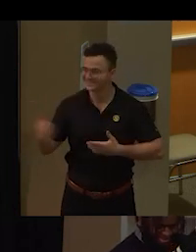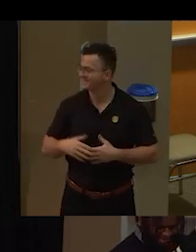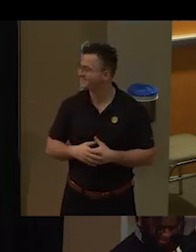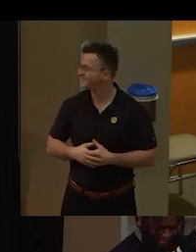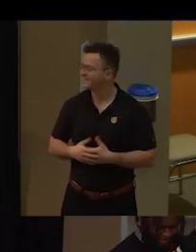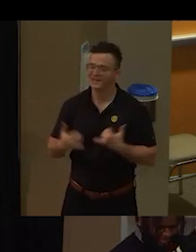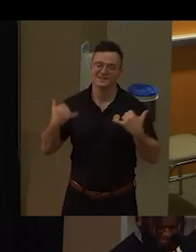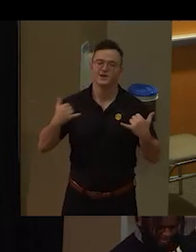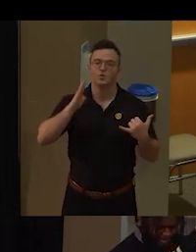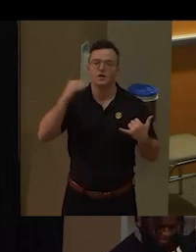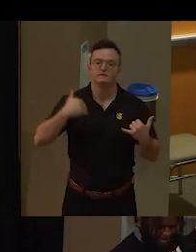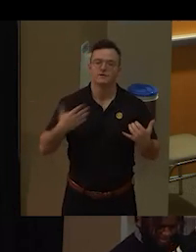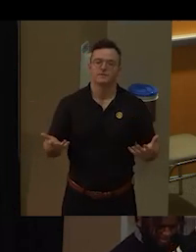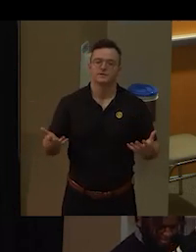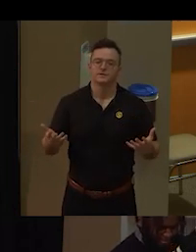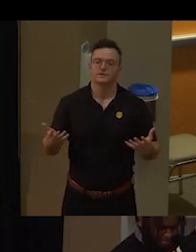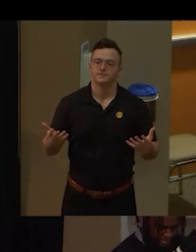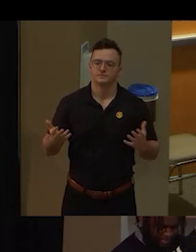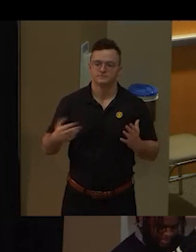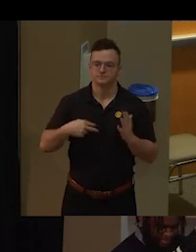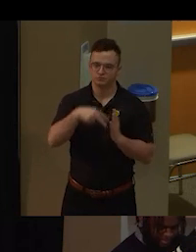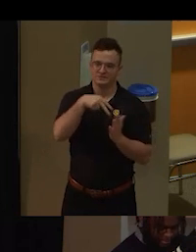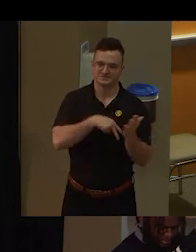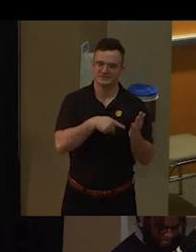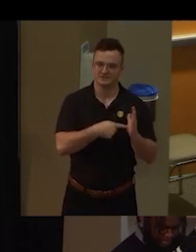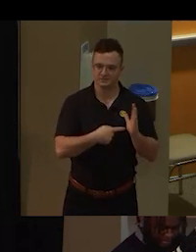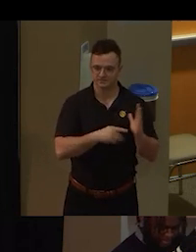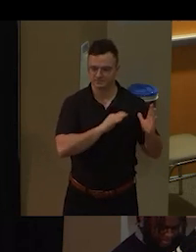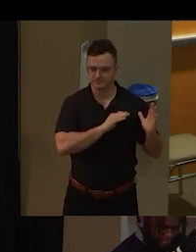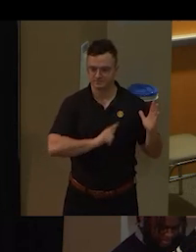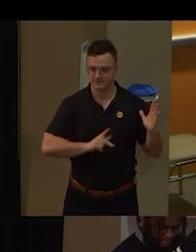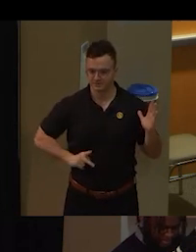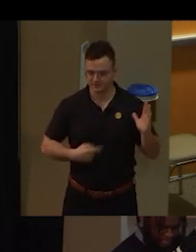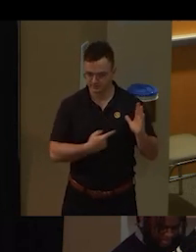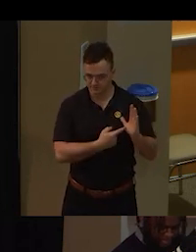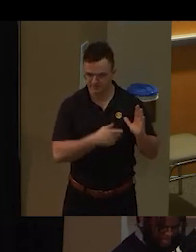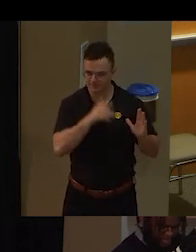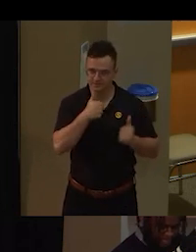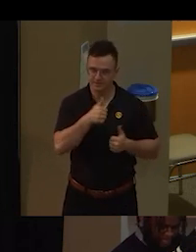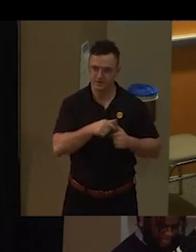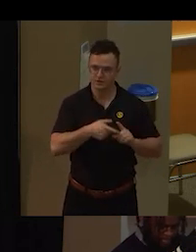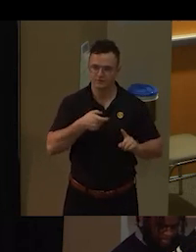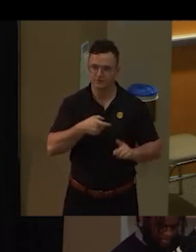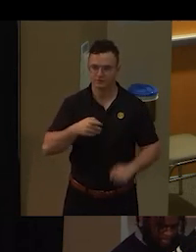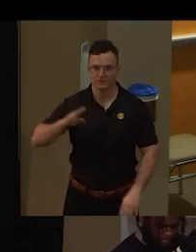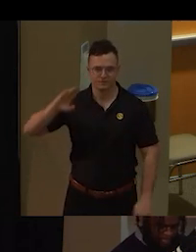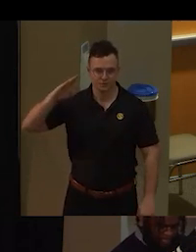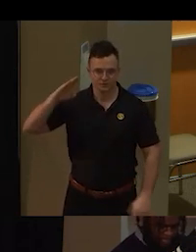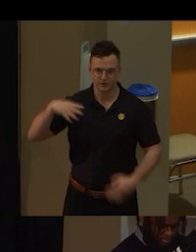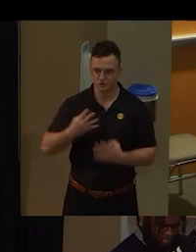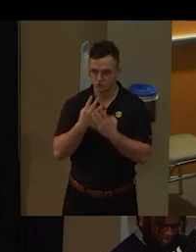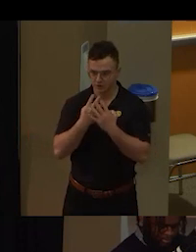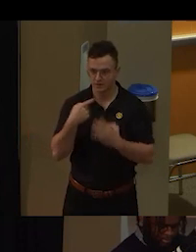Today, we're going to have a reading from Martin Luther King's letter from Birmingham